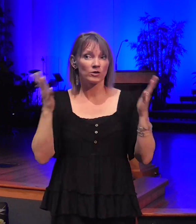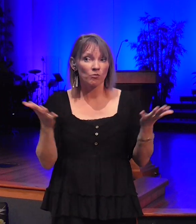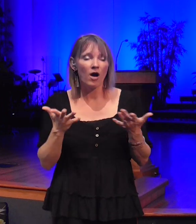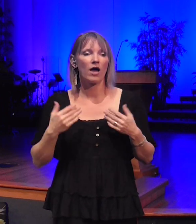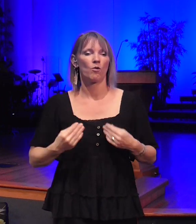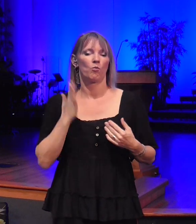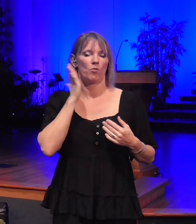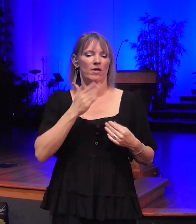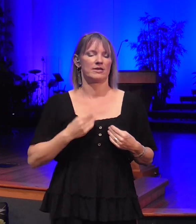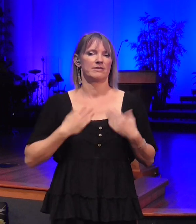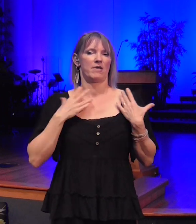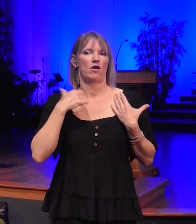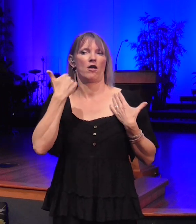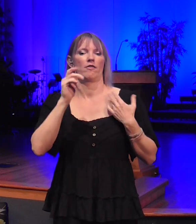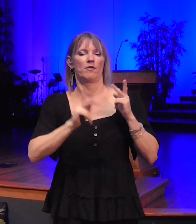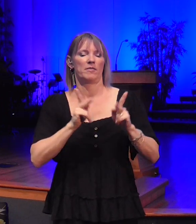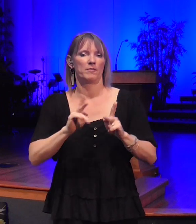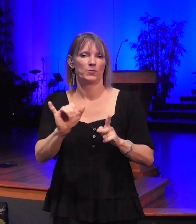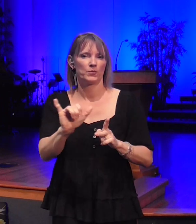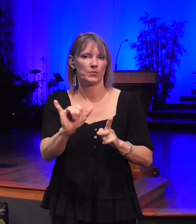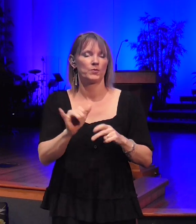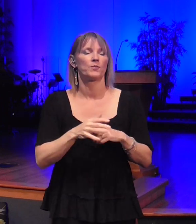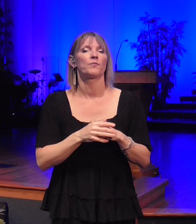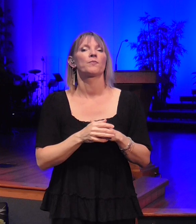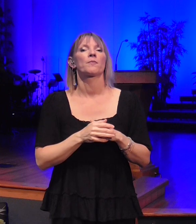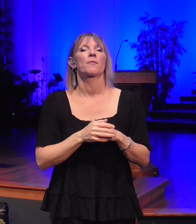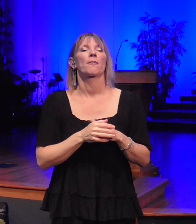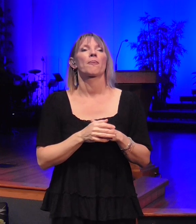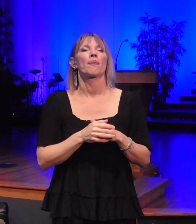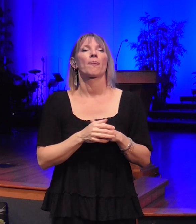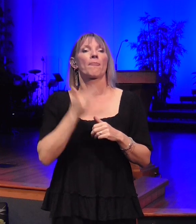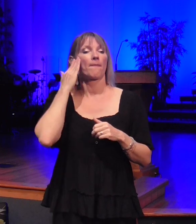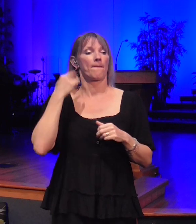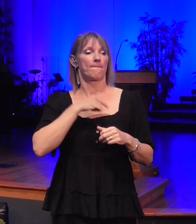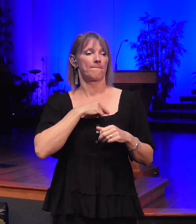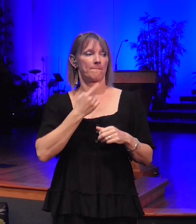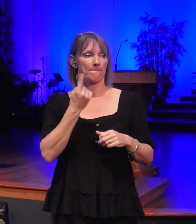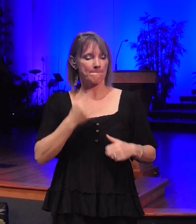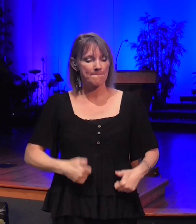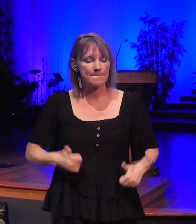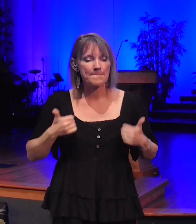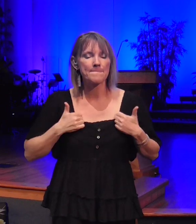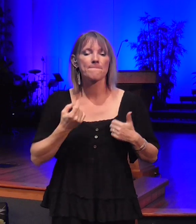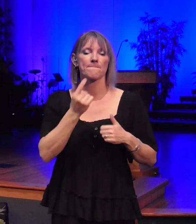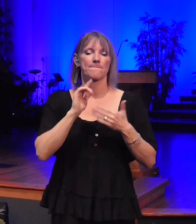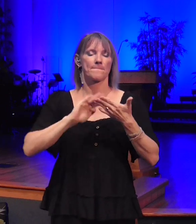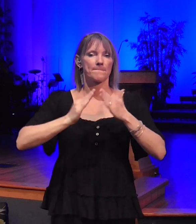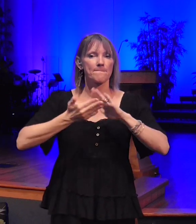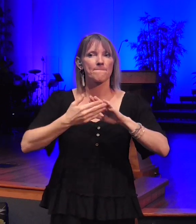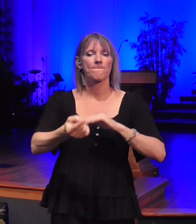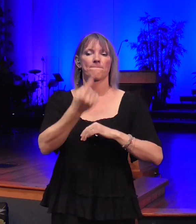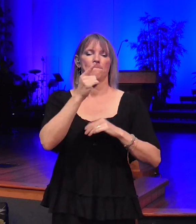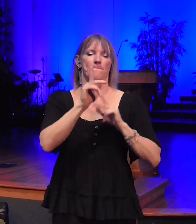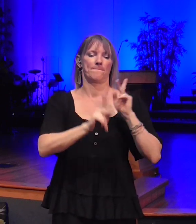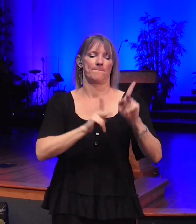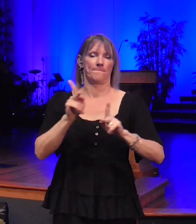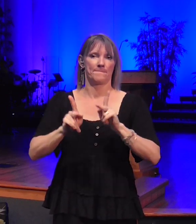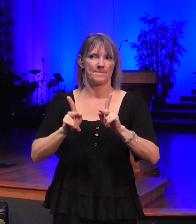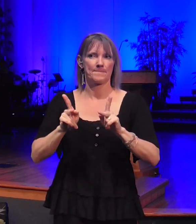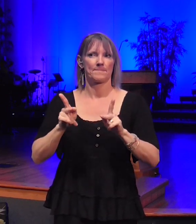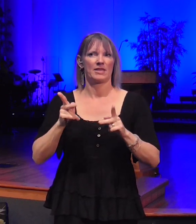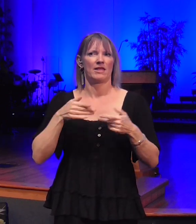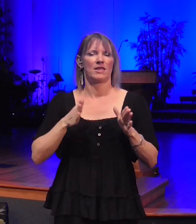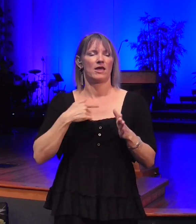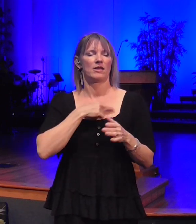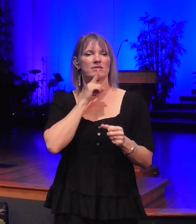around us as well. Knowing that we are one life, one community, one people, may we commit to living that